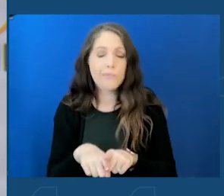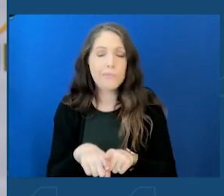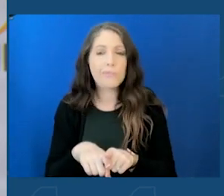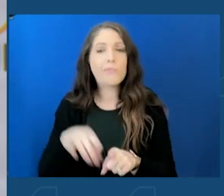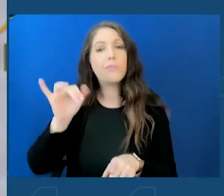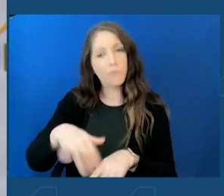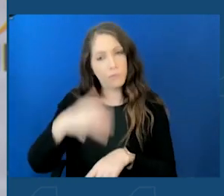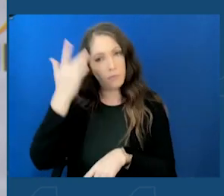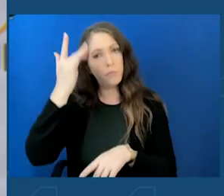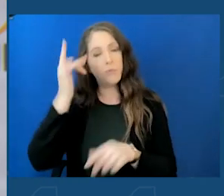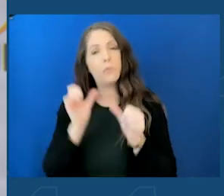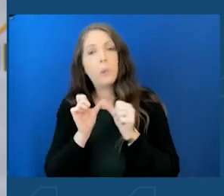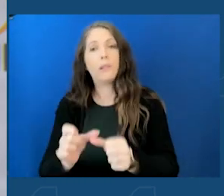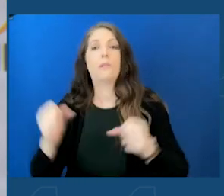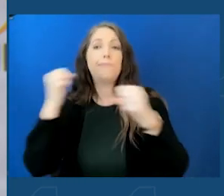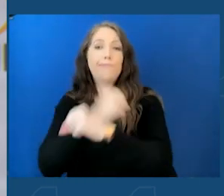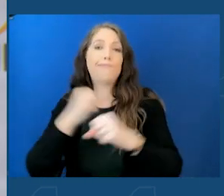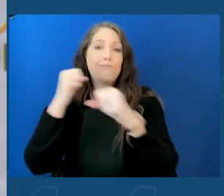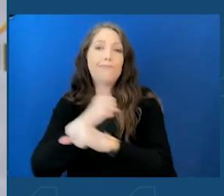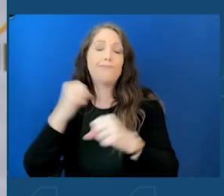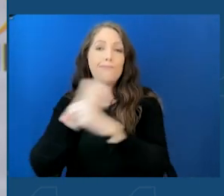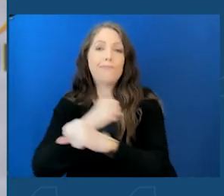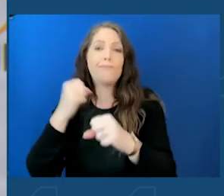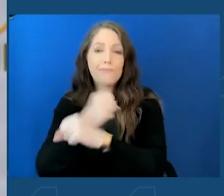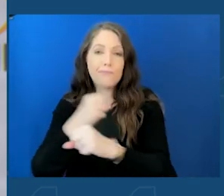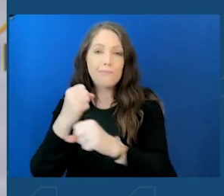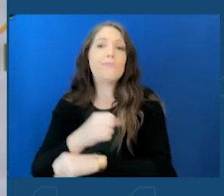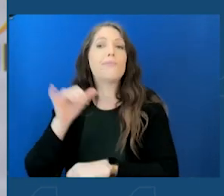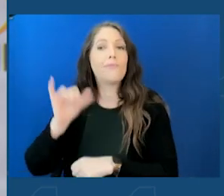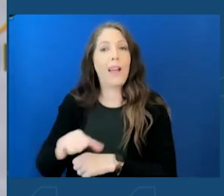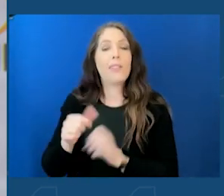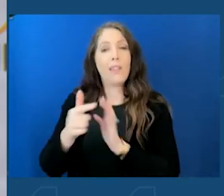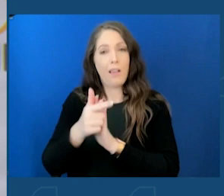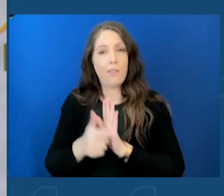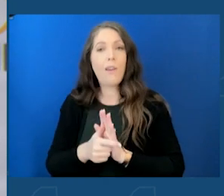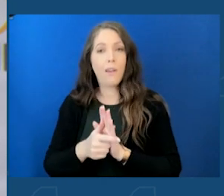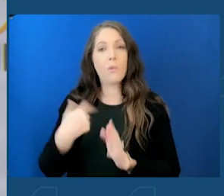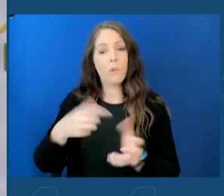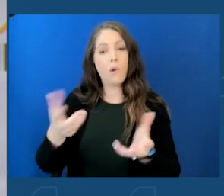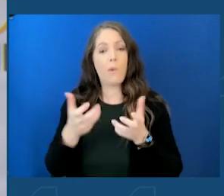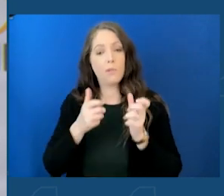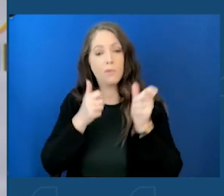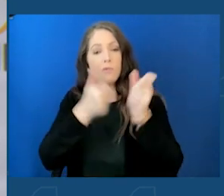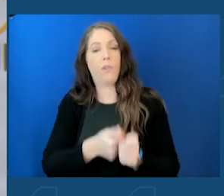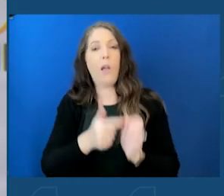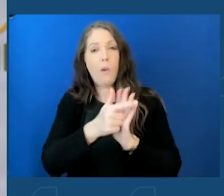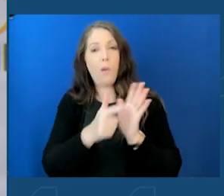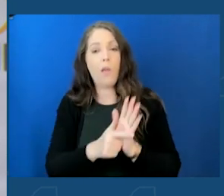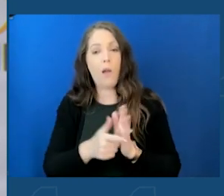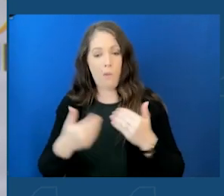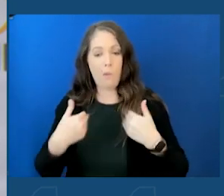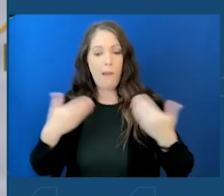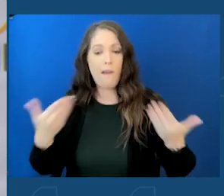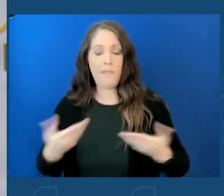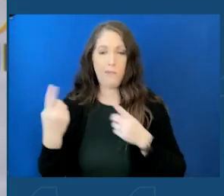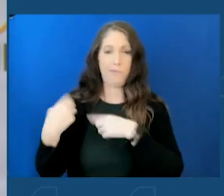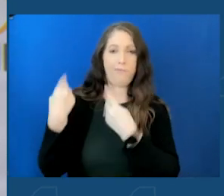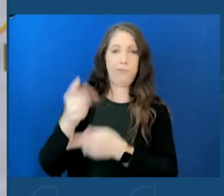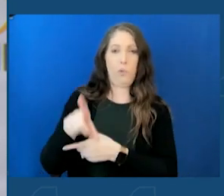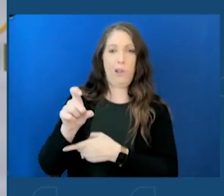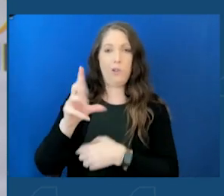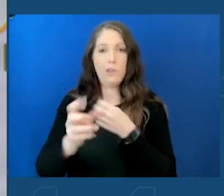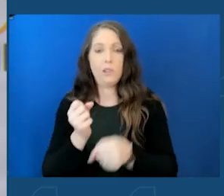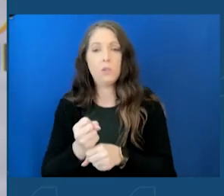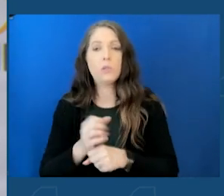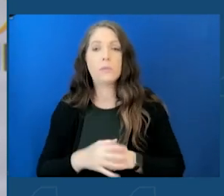fight in court to make sure that that is, follows the law that we had here for over a century. So even when we're trying to reverse